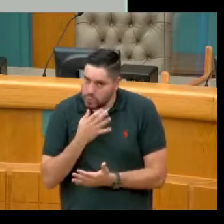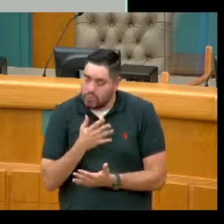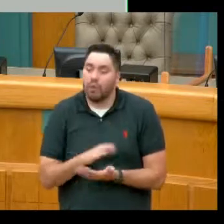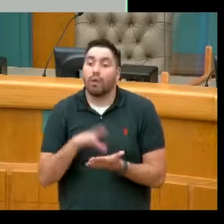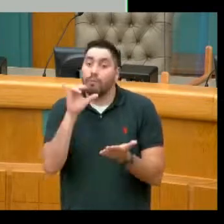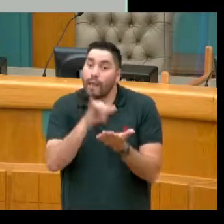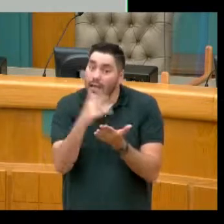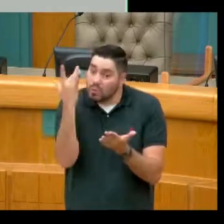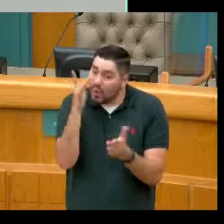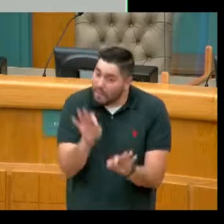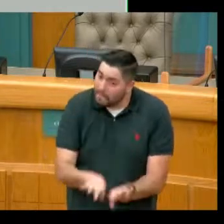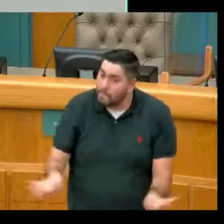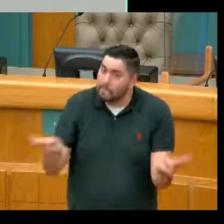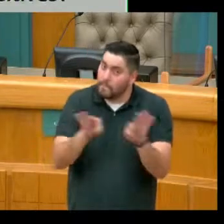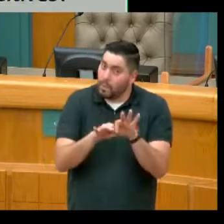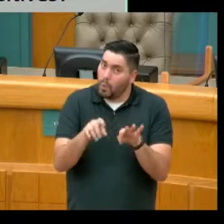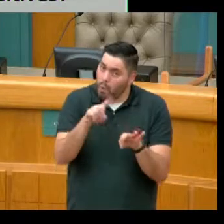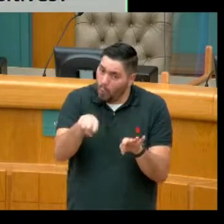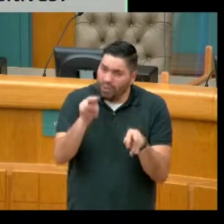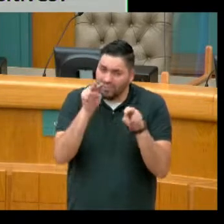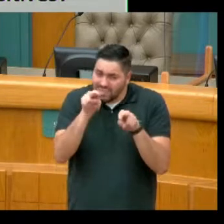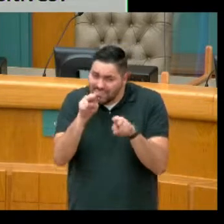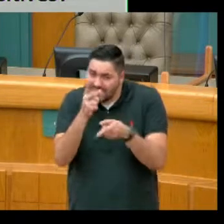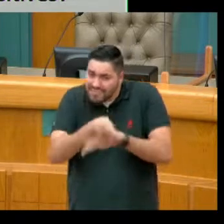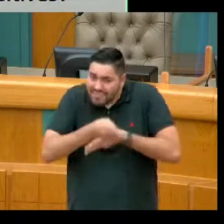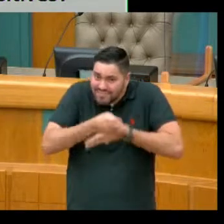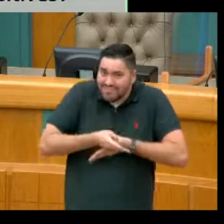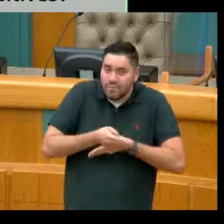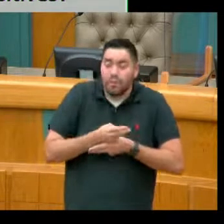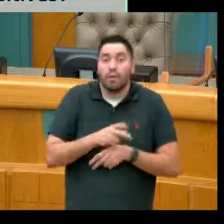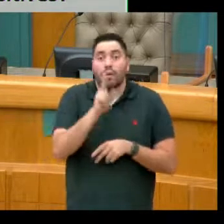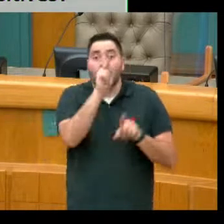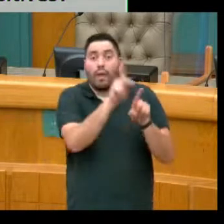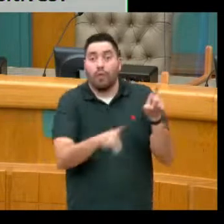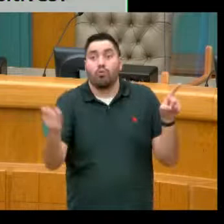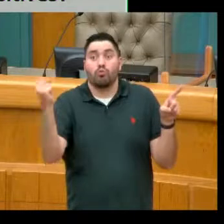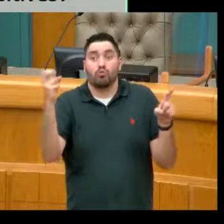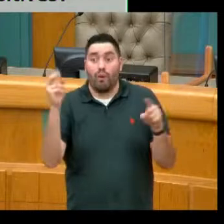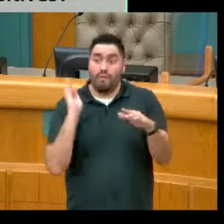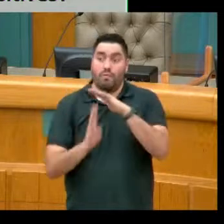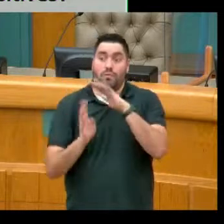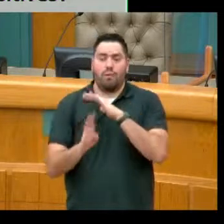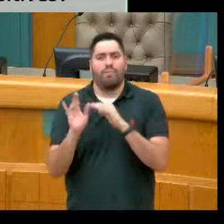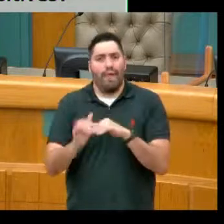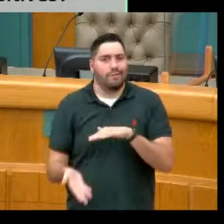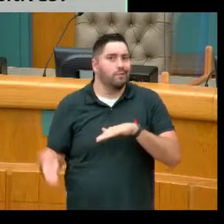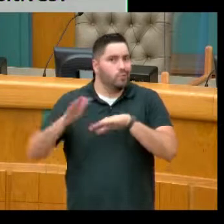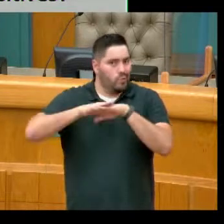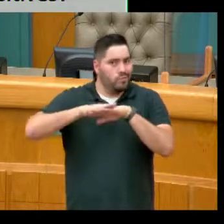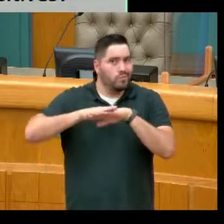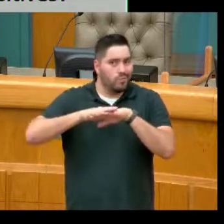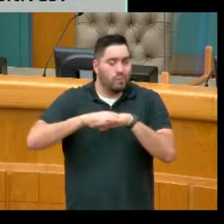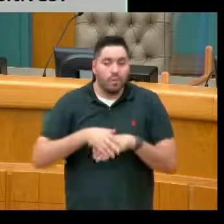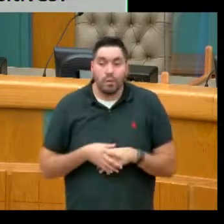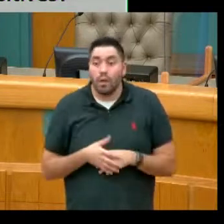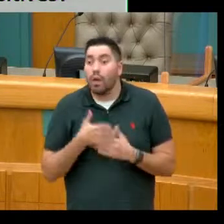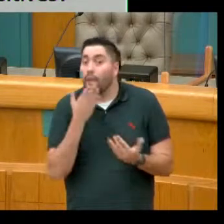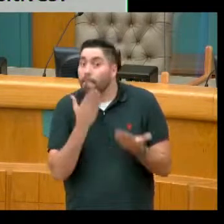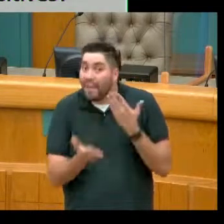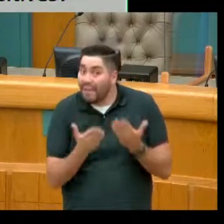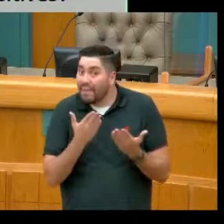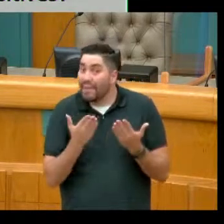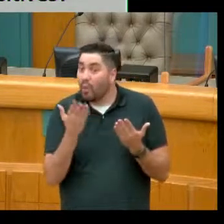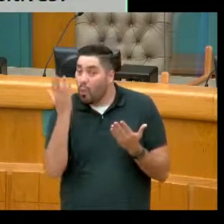Hospitalizations and fatalities are leveling off. It doesn't look like in any time in the near future we're going to get back to the way it was before